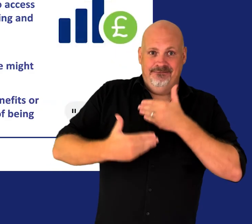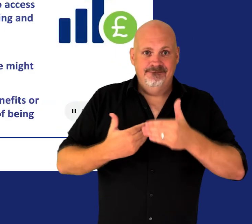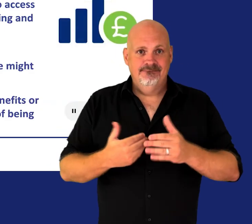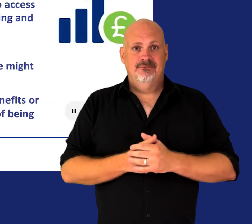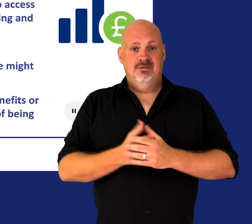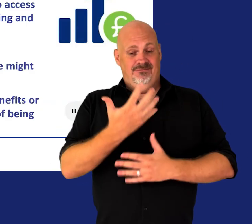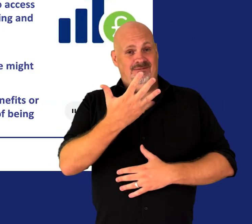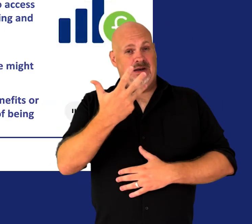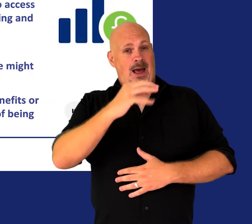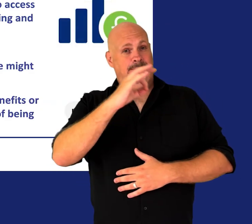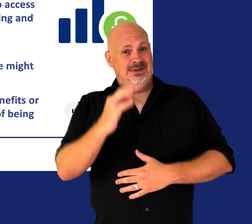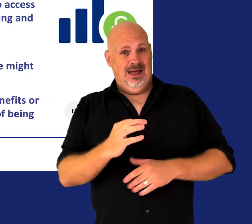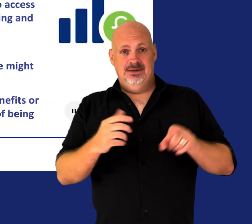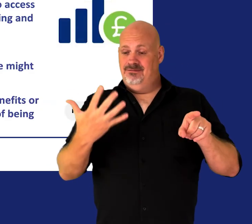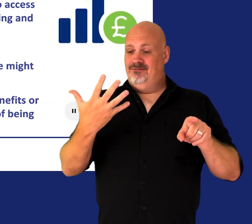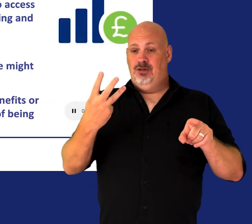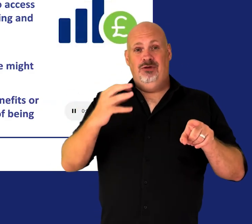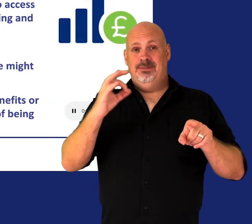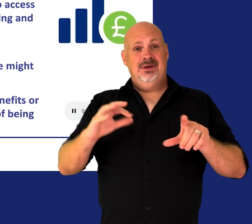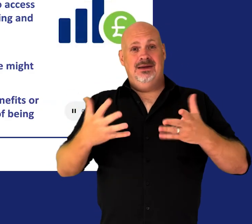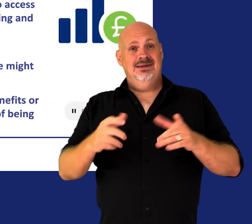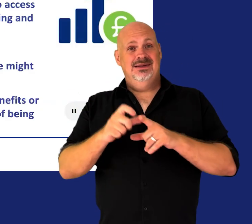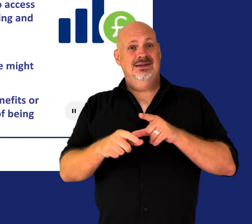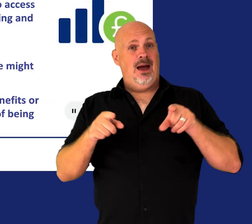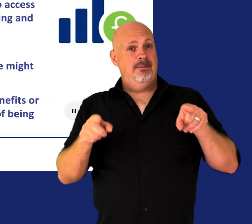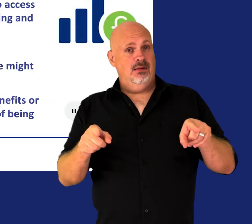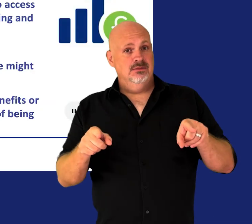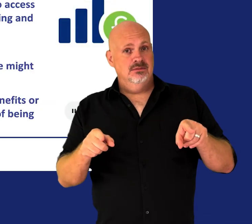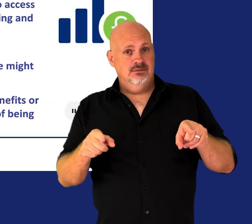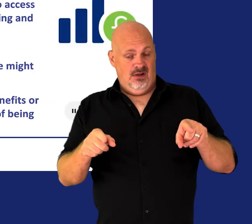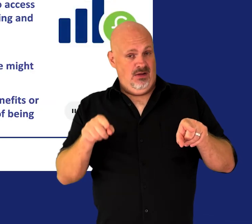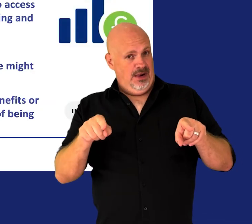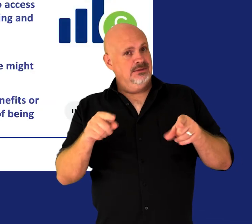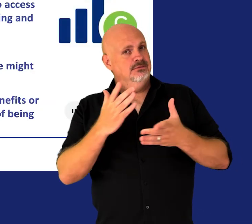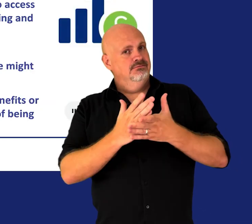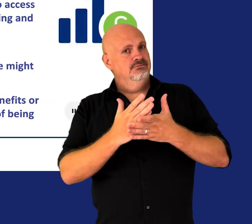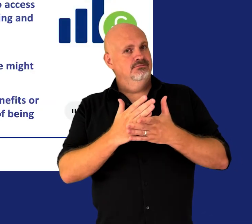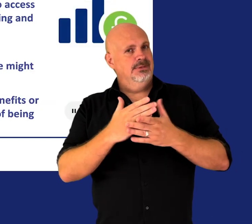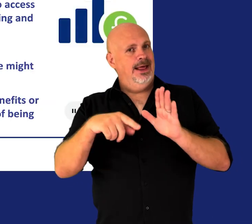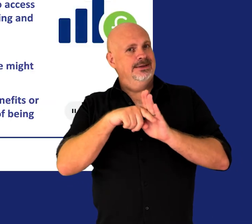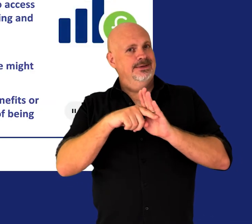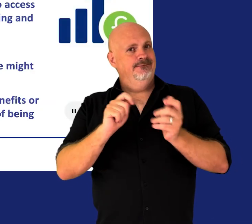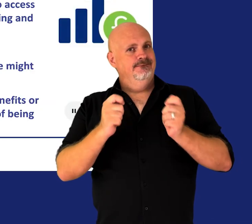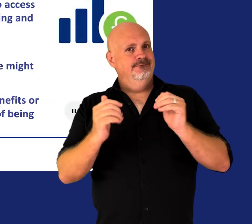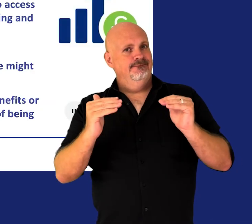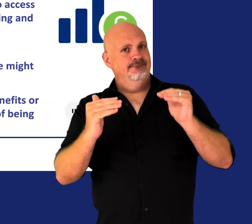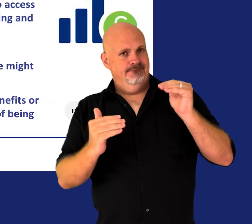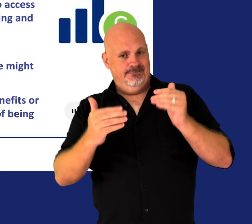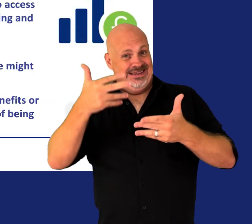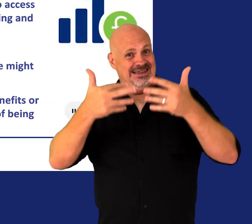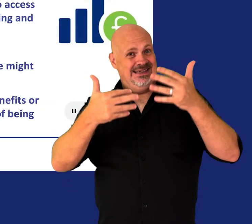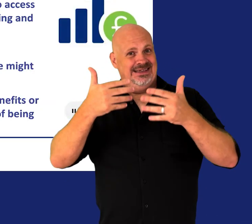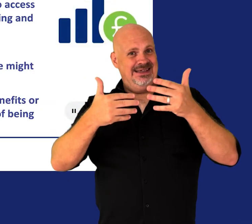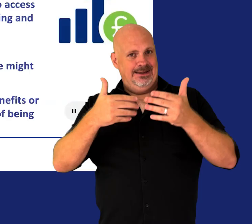that's 59% compared to 53% of non-disabled people. Again, this is a negative change for disabled people